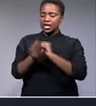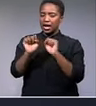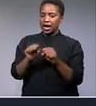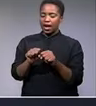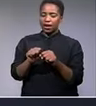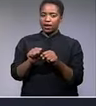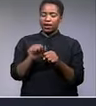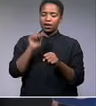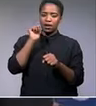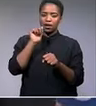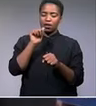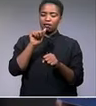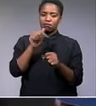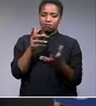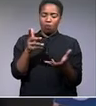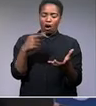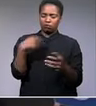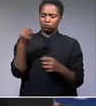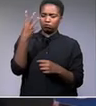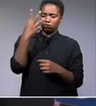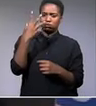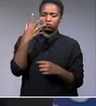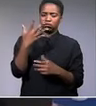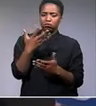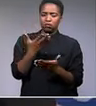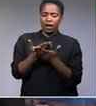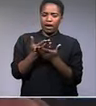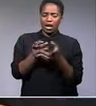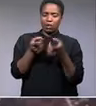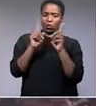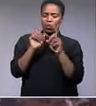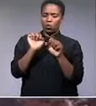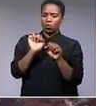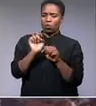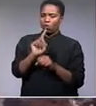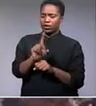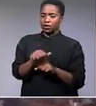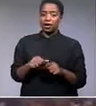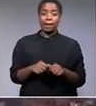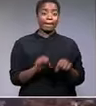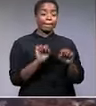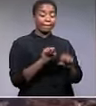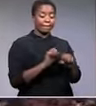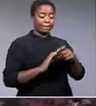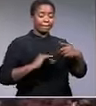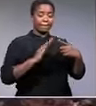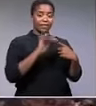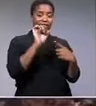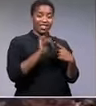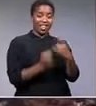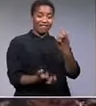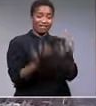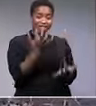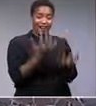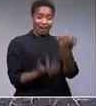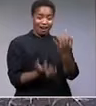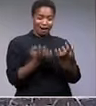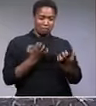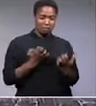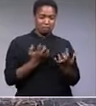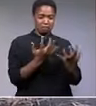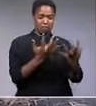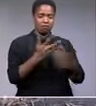services respond to during a heat wave based on the past experience? Yeah, it will be, firstly, our felt fires incidents, they are on the